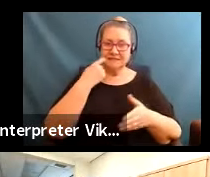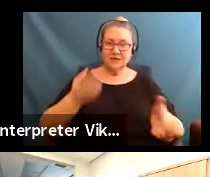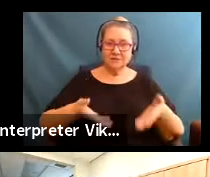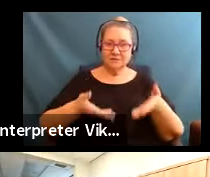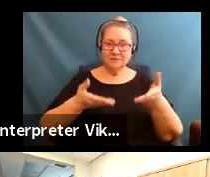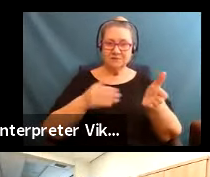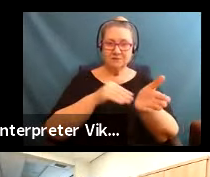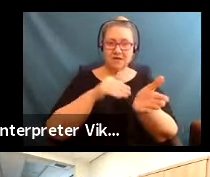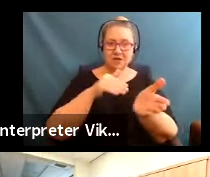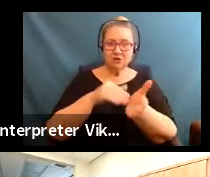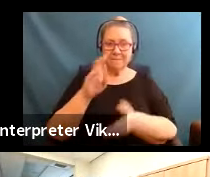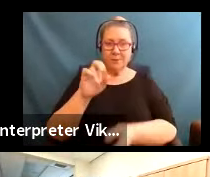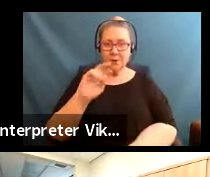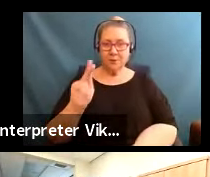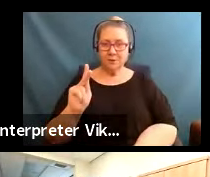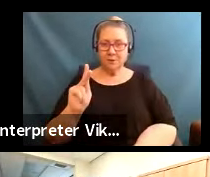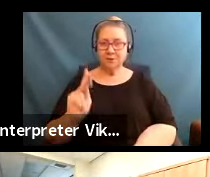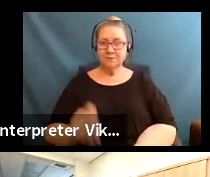Dr. Burke.